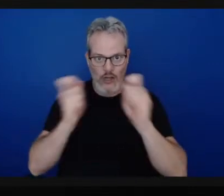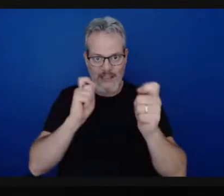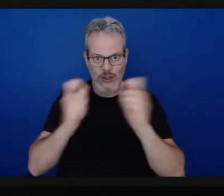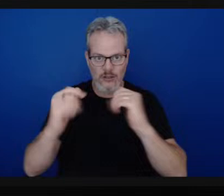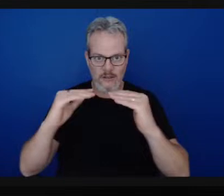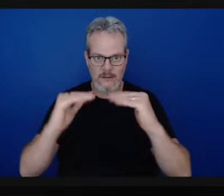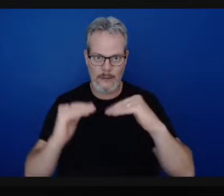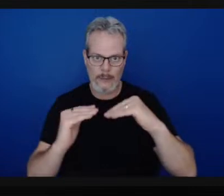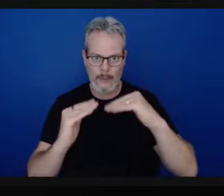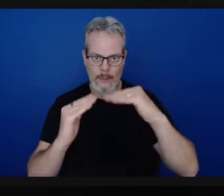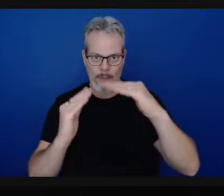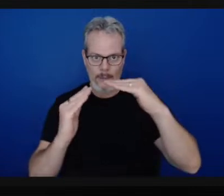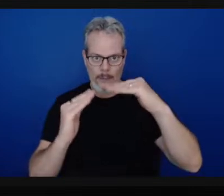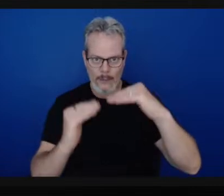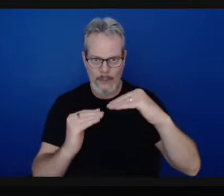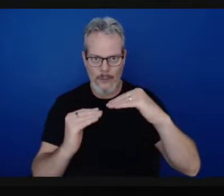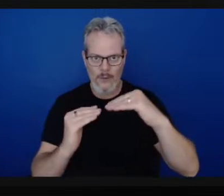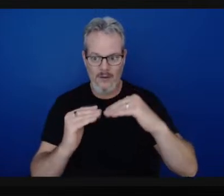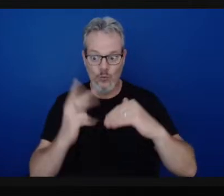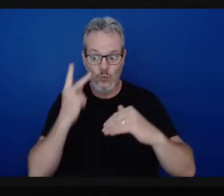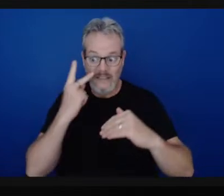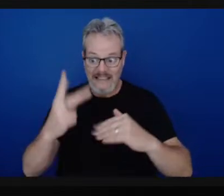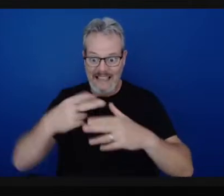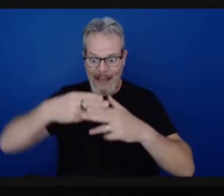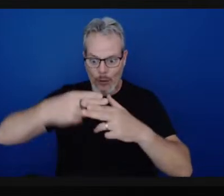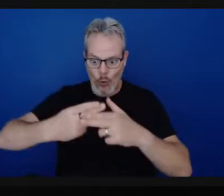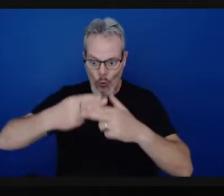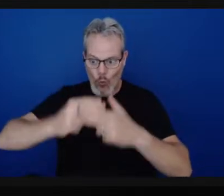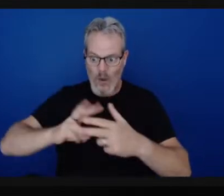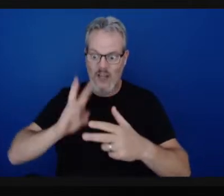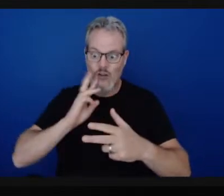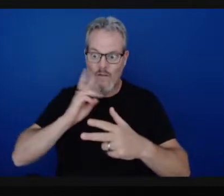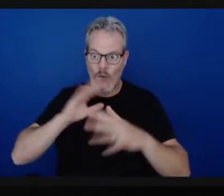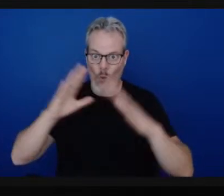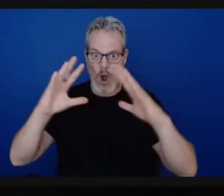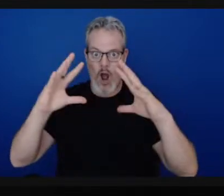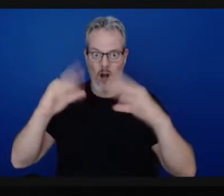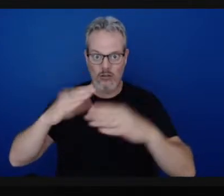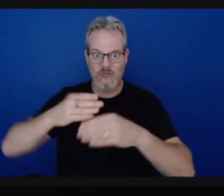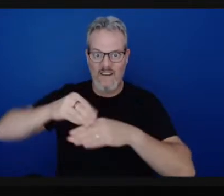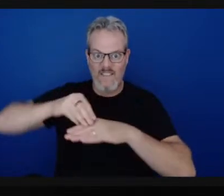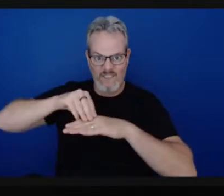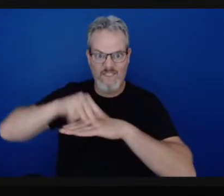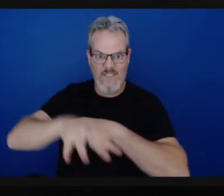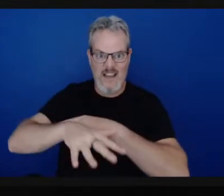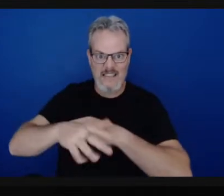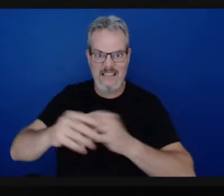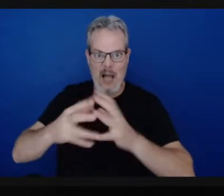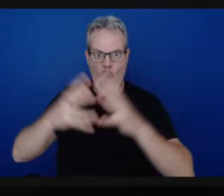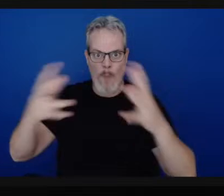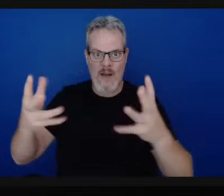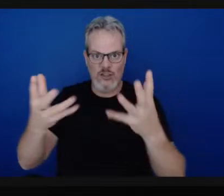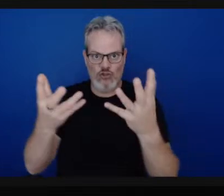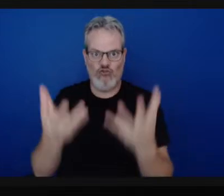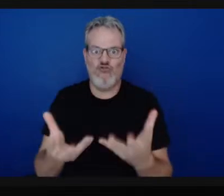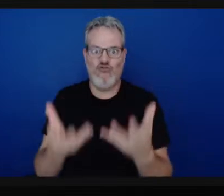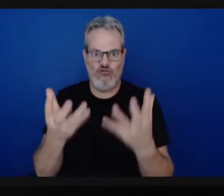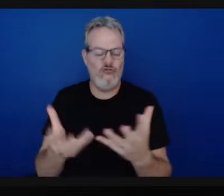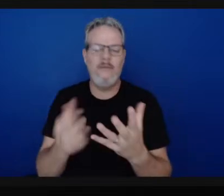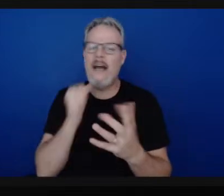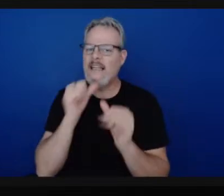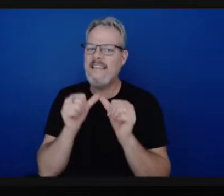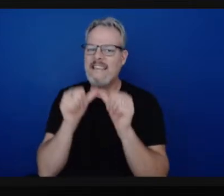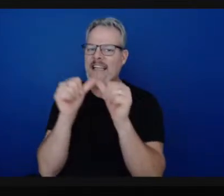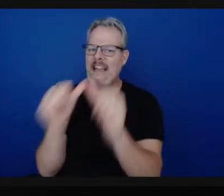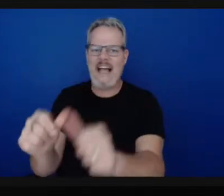clearly seeing the weight of the water affecting the tilt of the ground. And it also tells you how long it lasts. It doesn't last that long. So it kind of moves